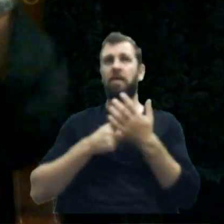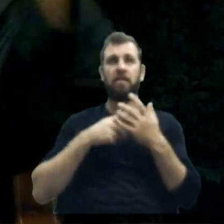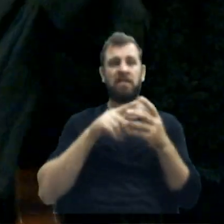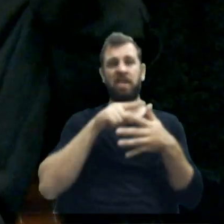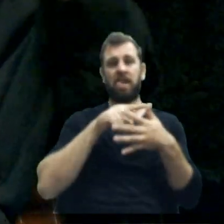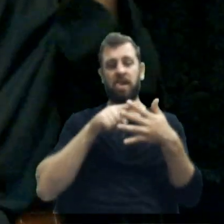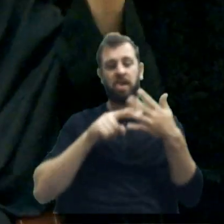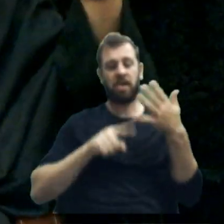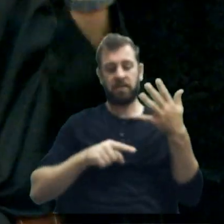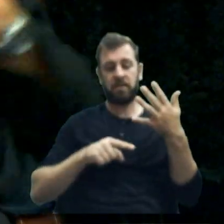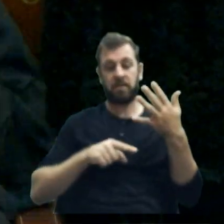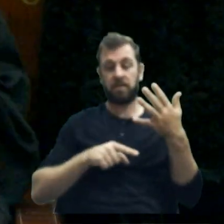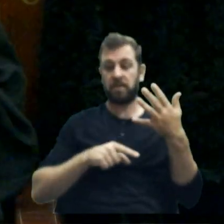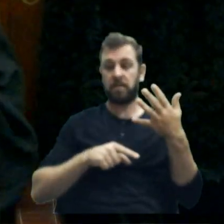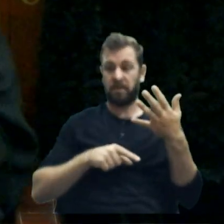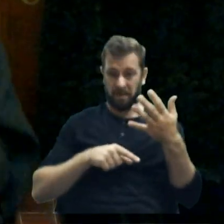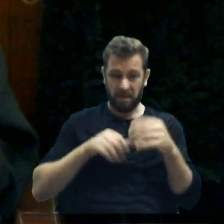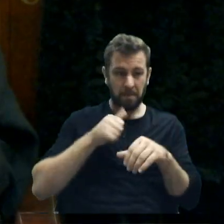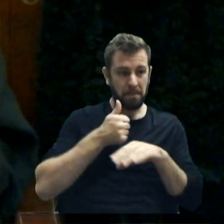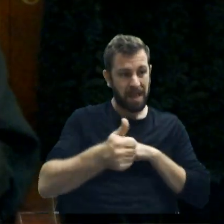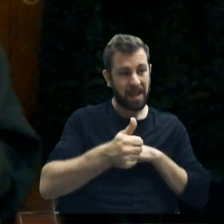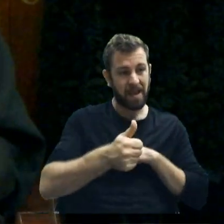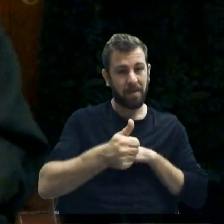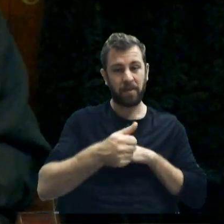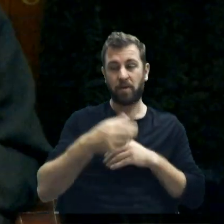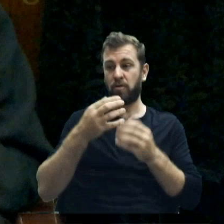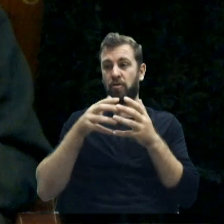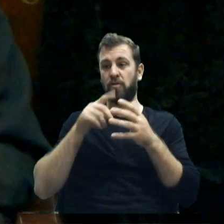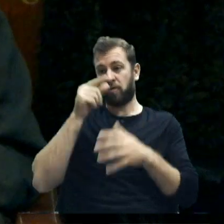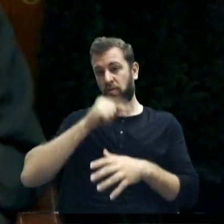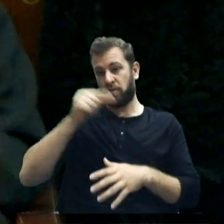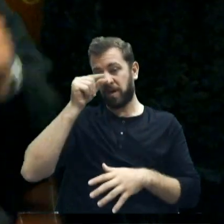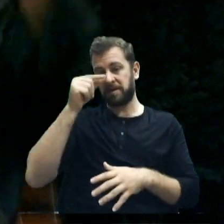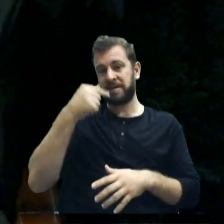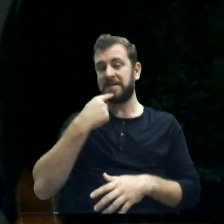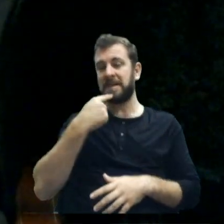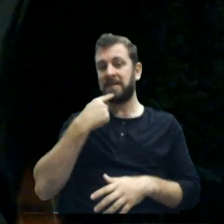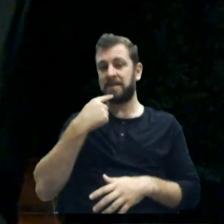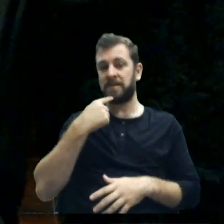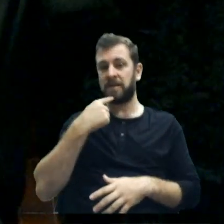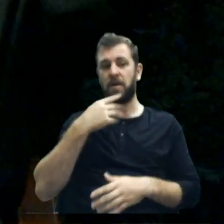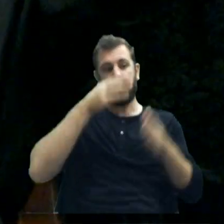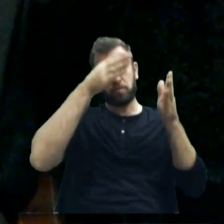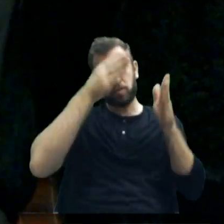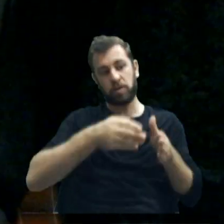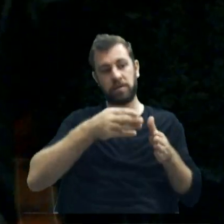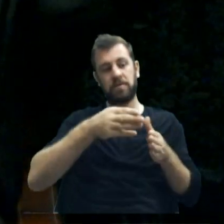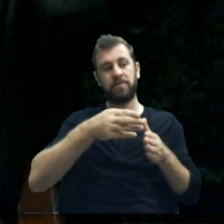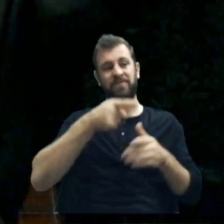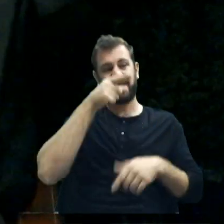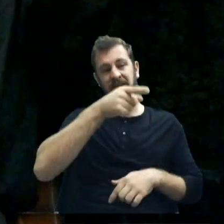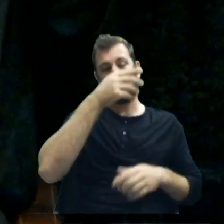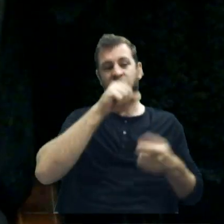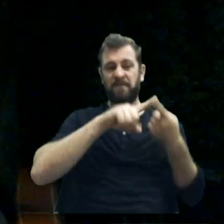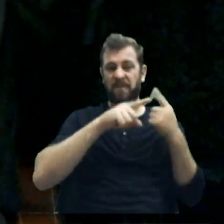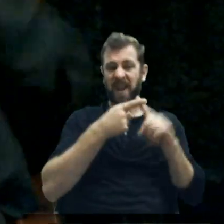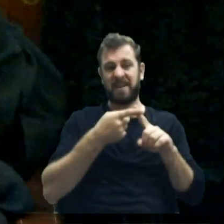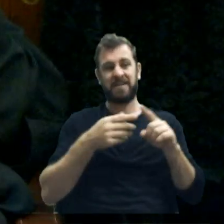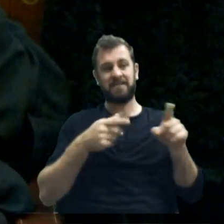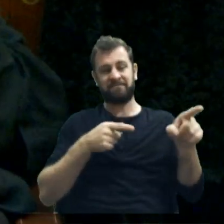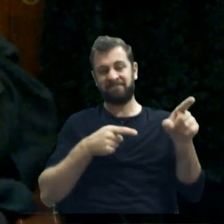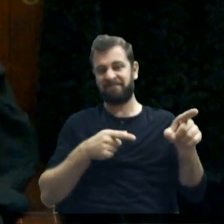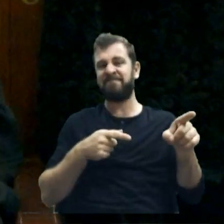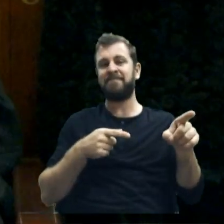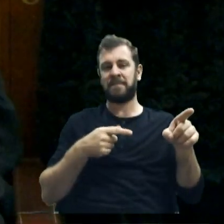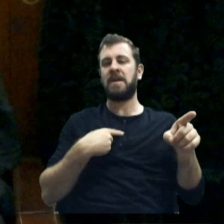blame, the Quran reveals, not me, the Quran is saying that this person will say that this Khalil, this friend of mine, he allowed me